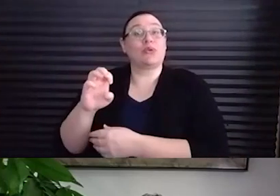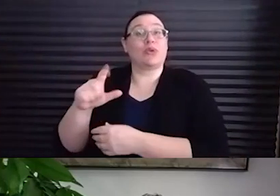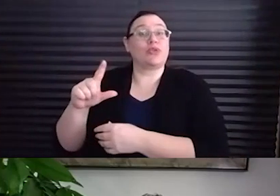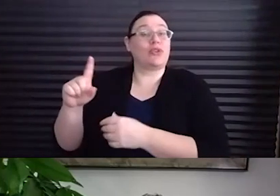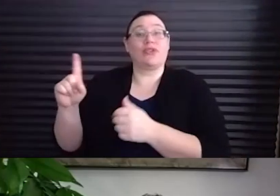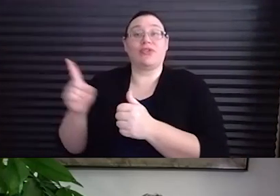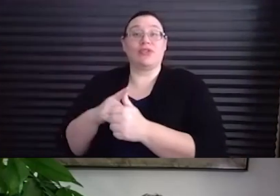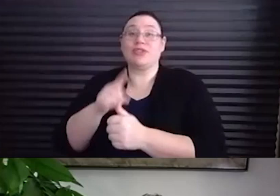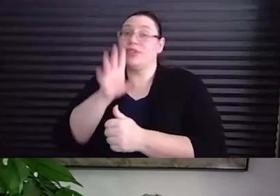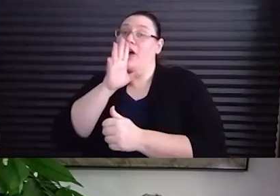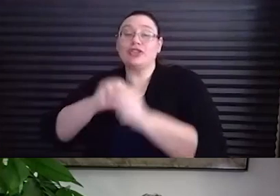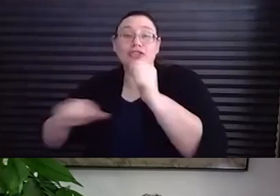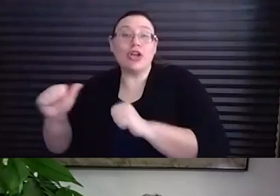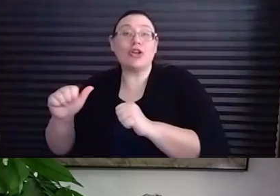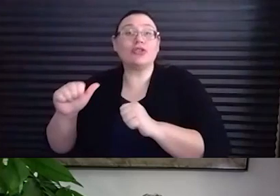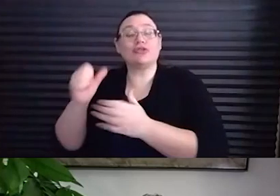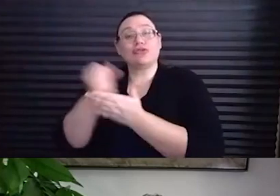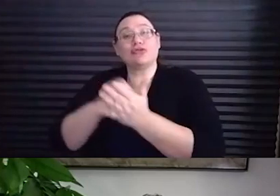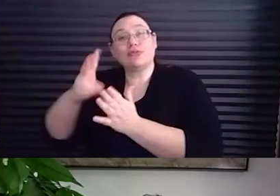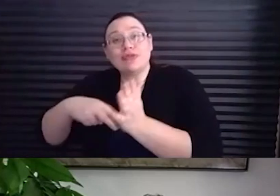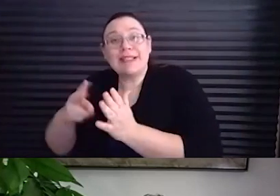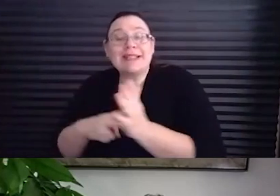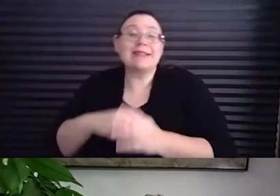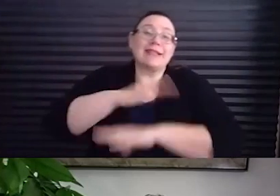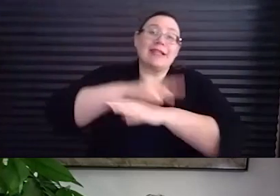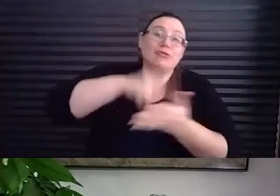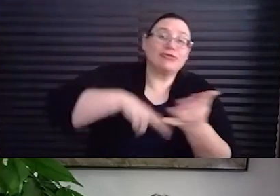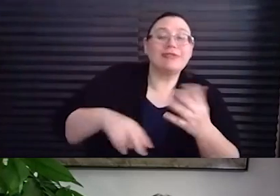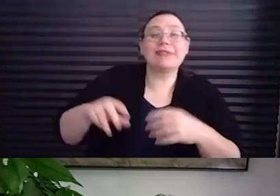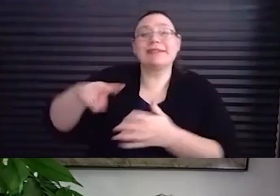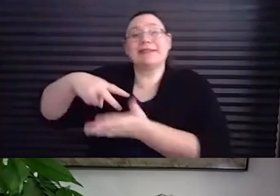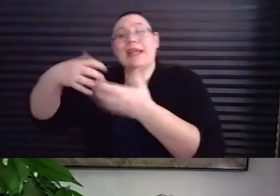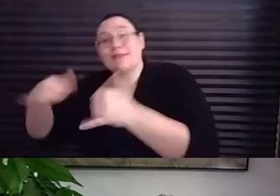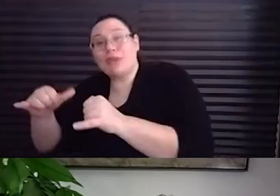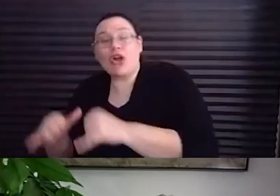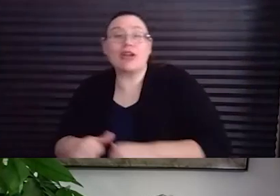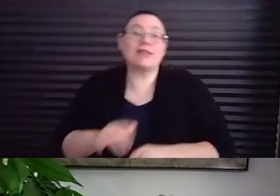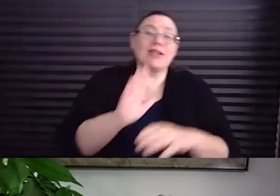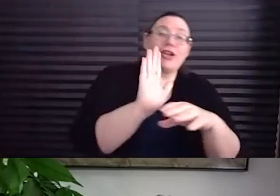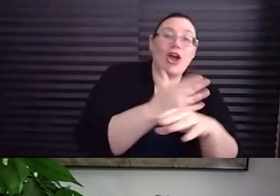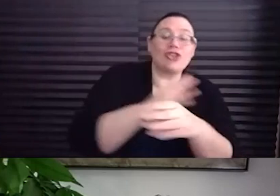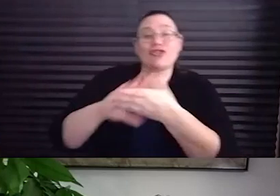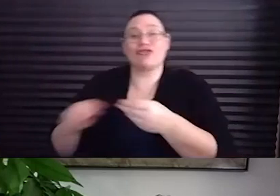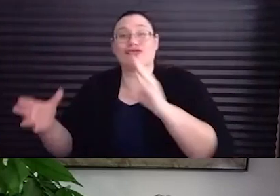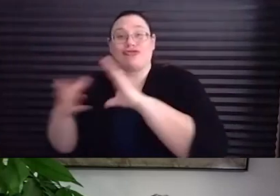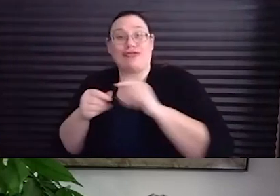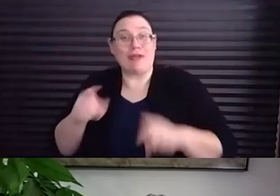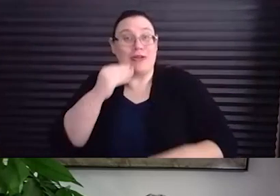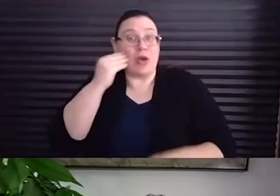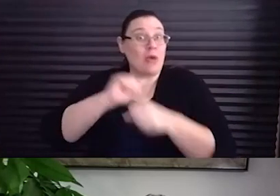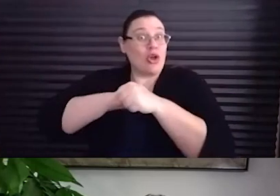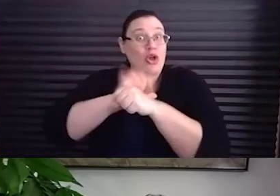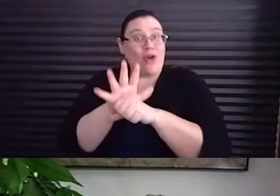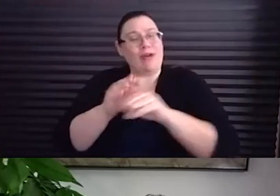scripted series, from table reads to DJing dance parties, from concerts and story time at home, COVID-19 has birthed an